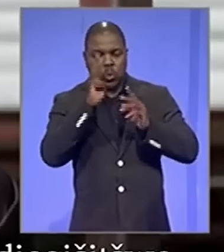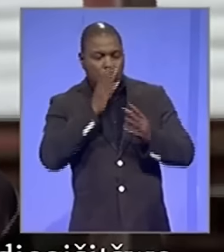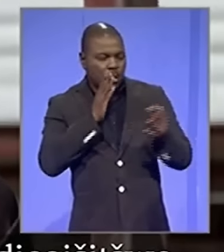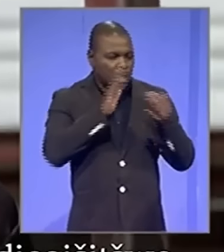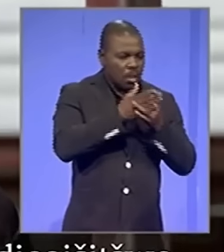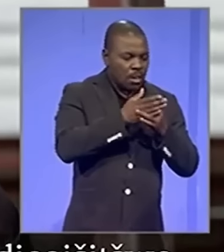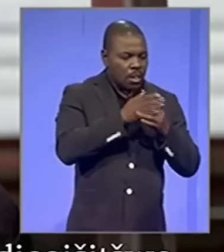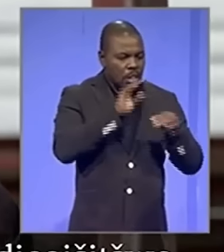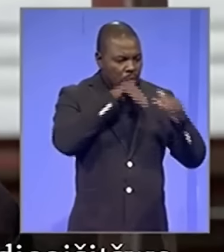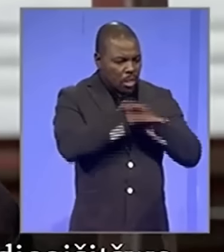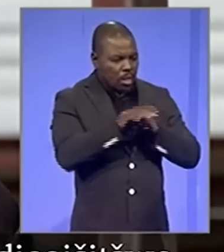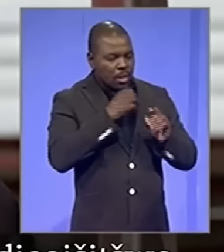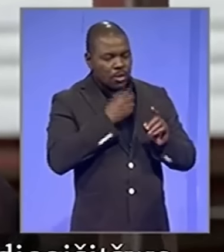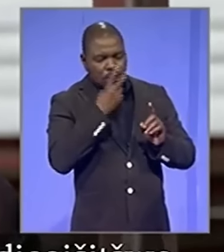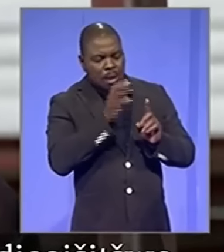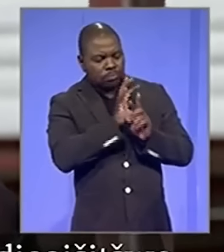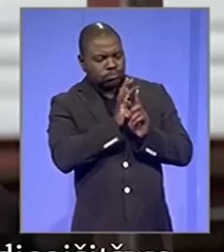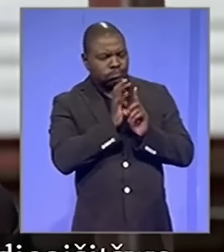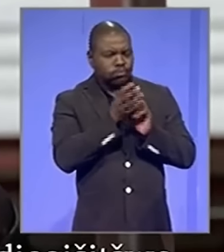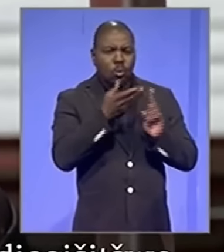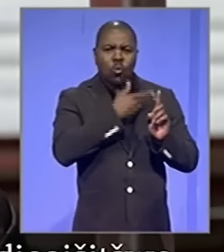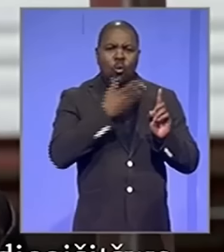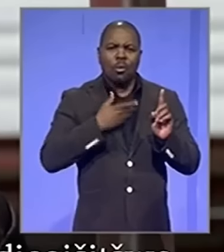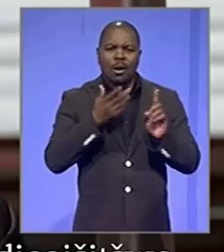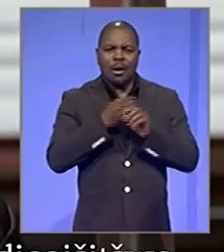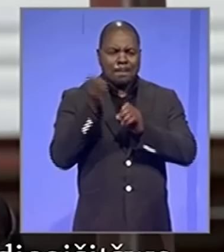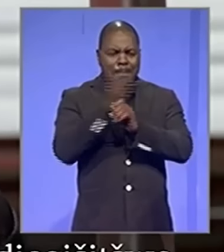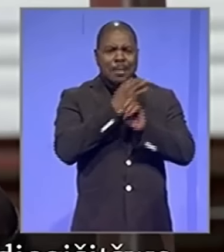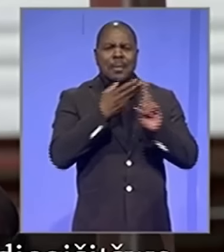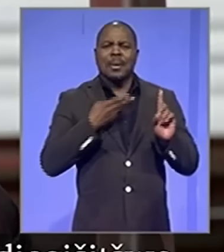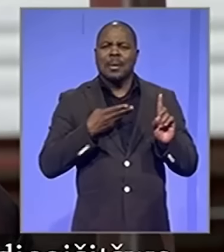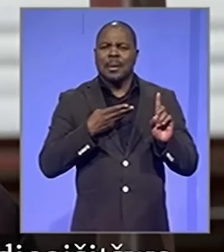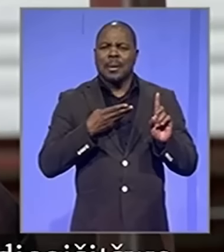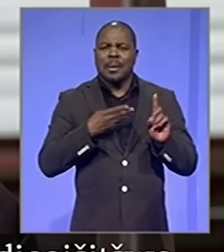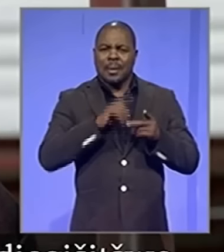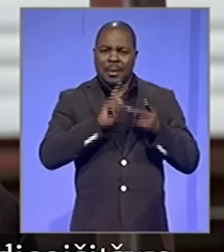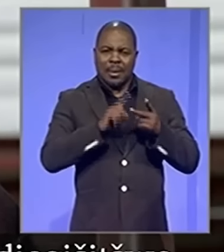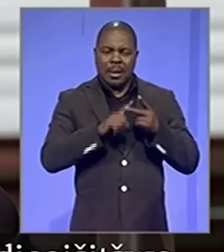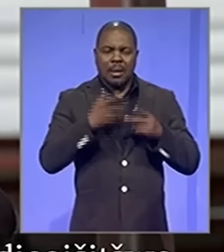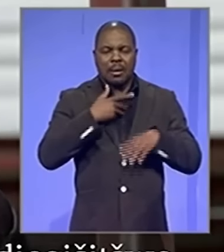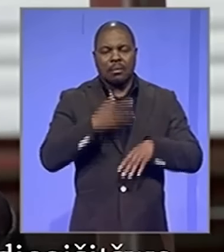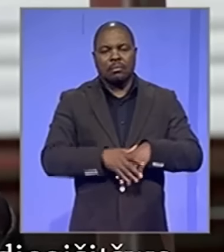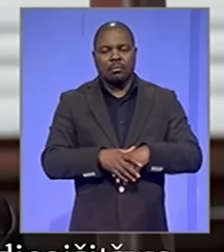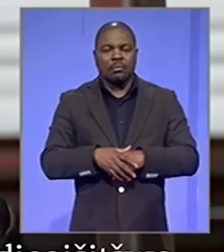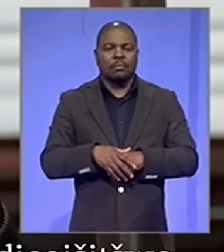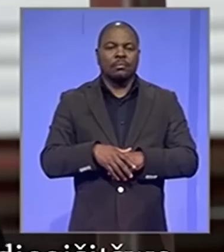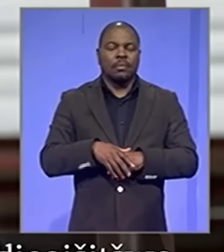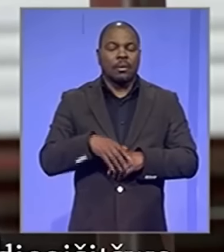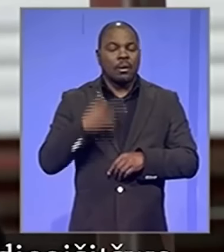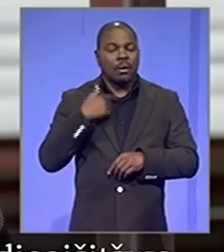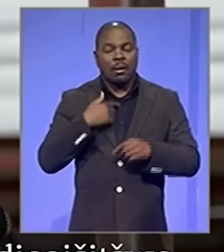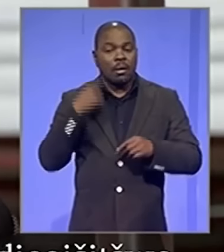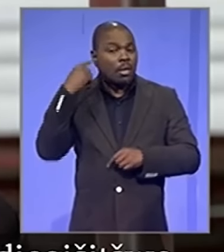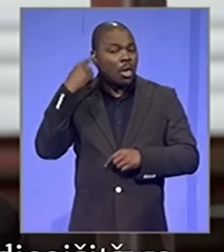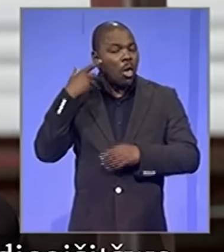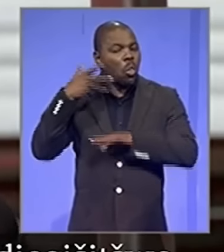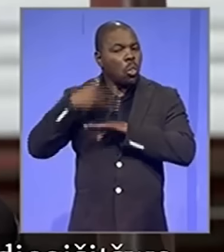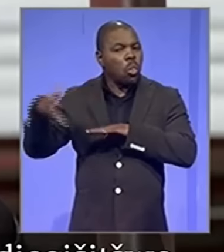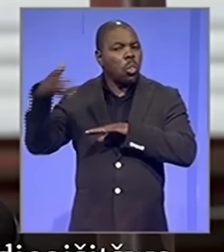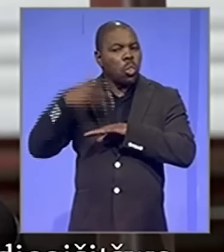found her surrounded by a group of female persons, female inmates who were assaulting her. She was bleeding through her right ear. She had requested